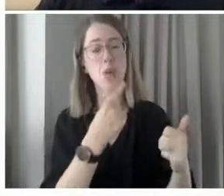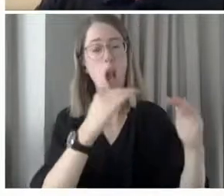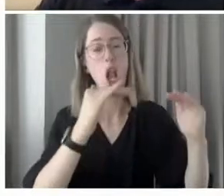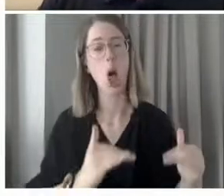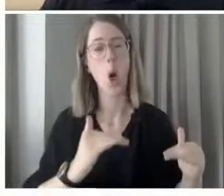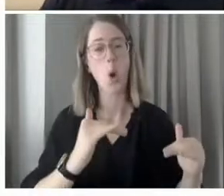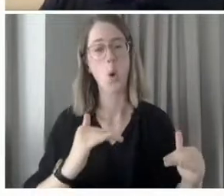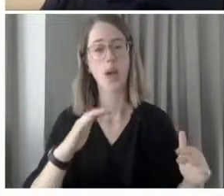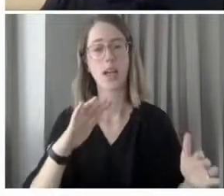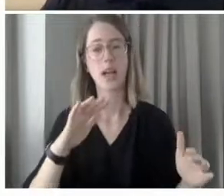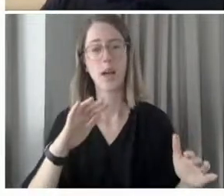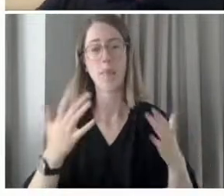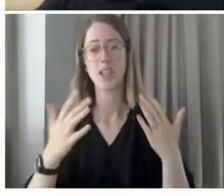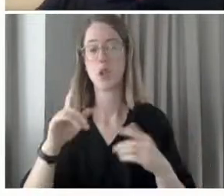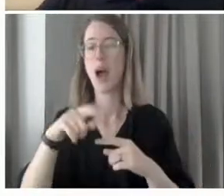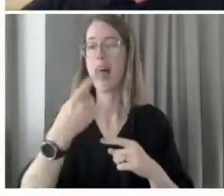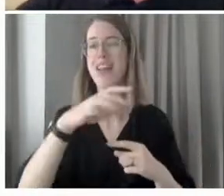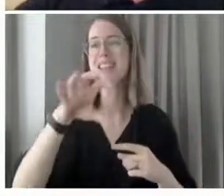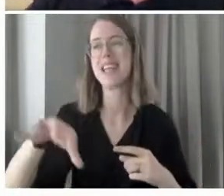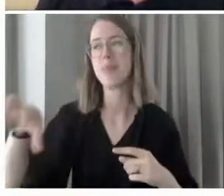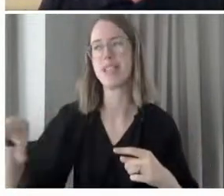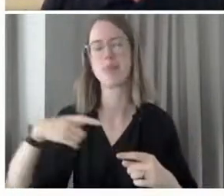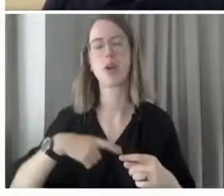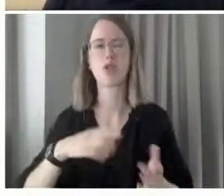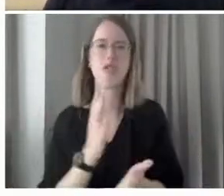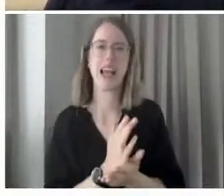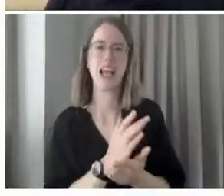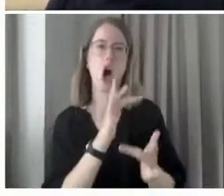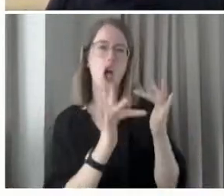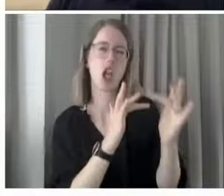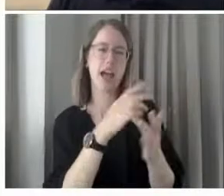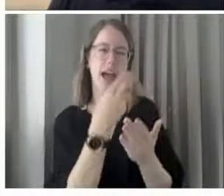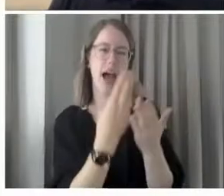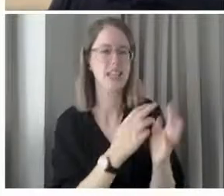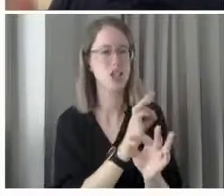other segments. And that's because it's not as good as the real thing.